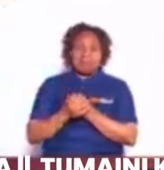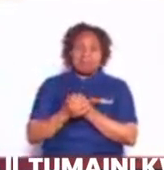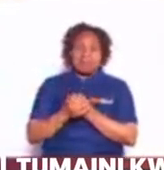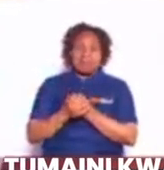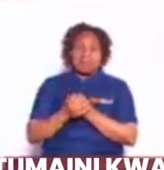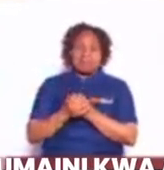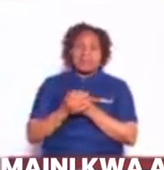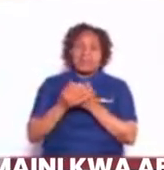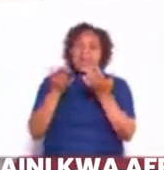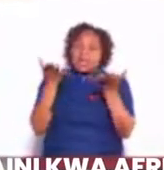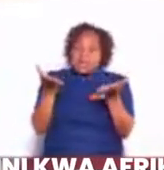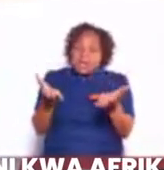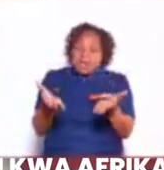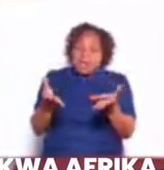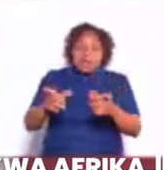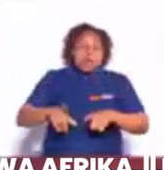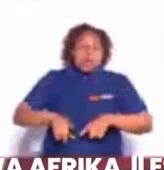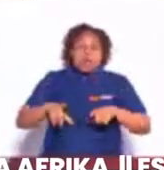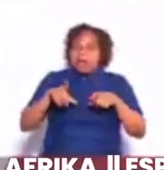We are here live.